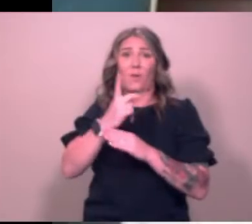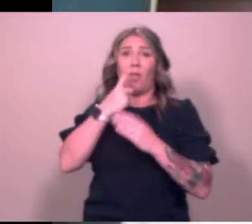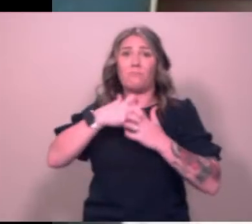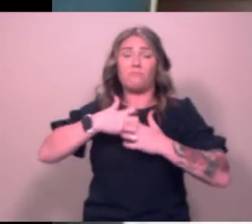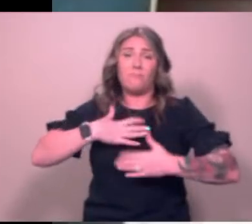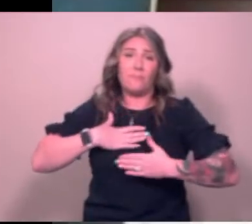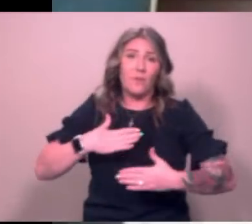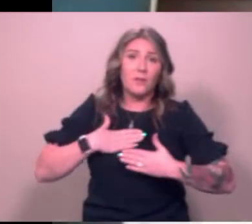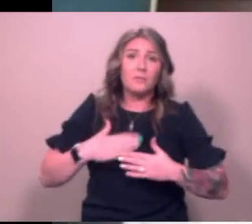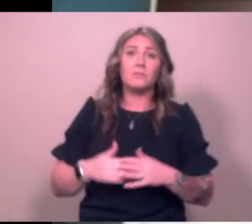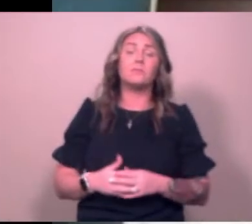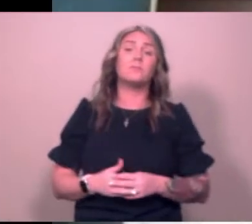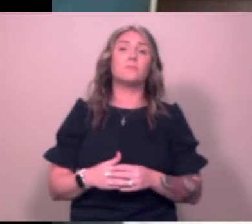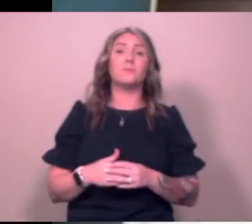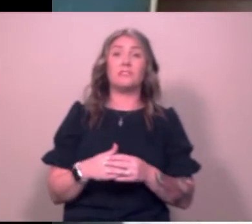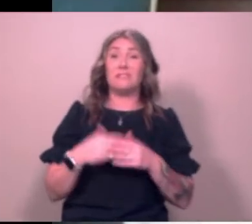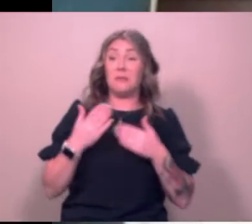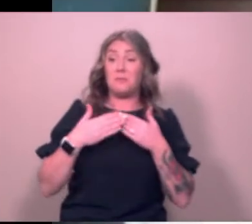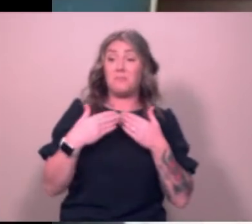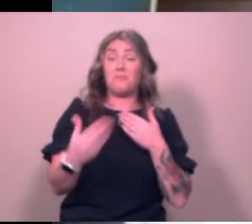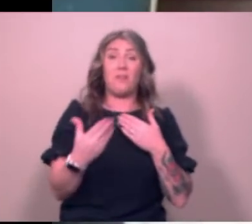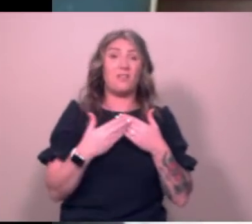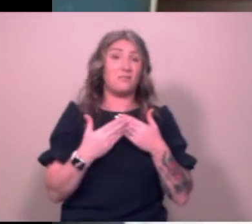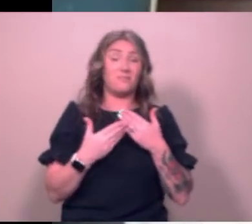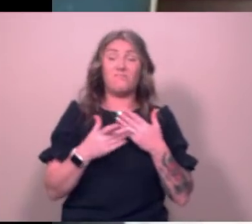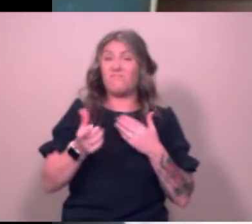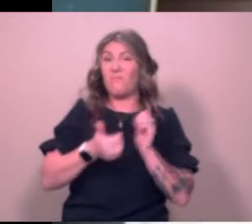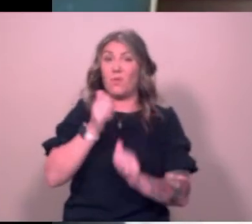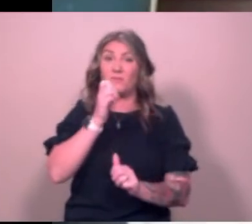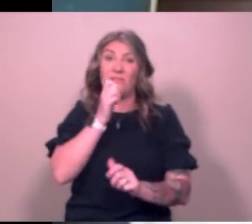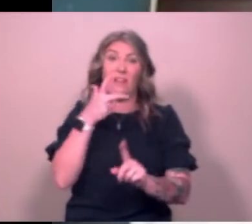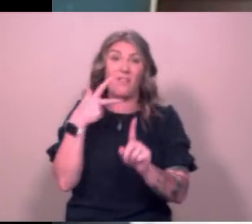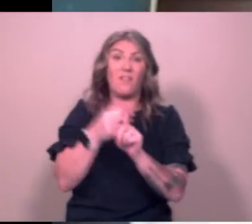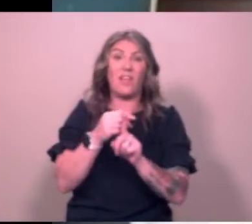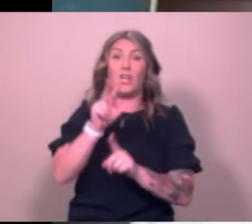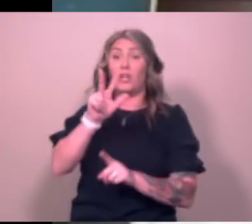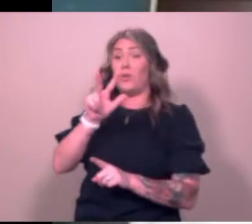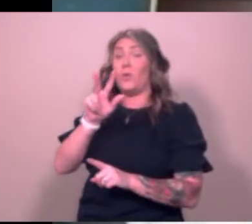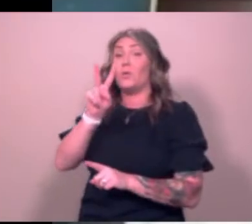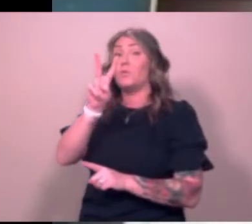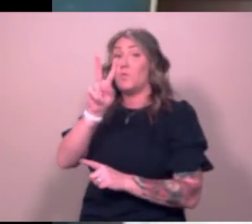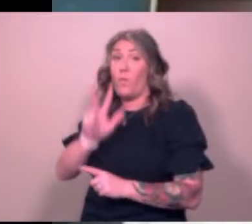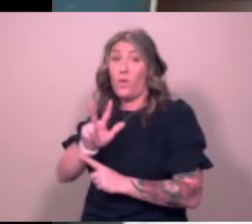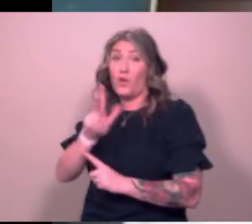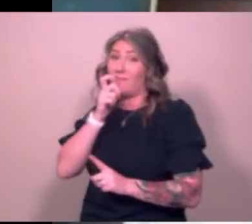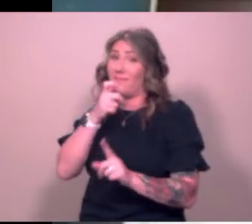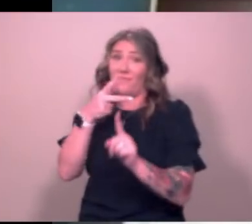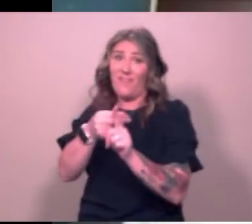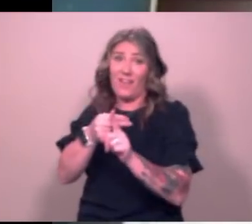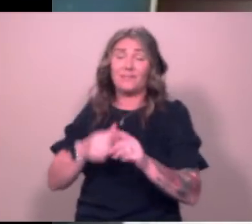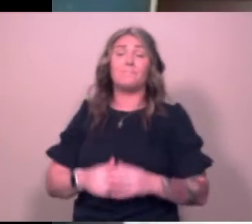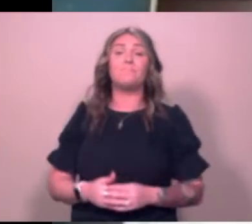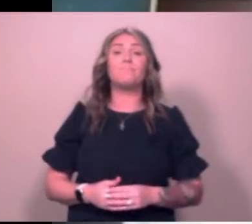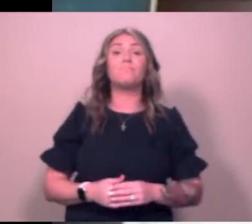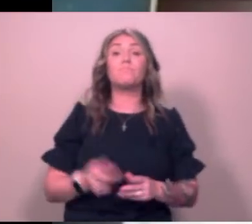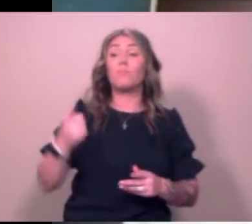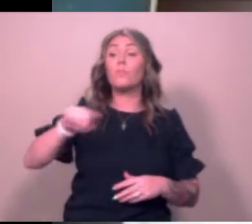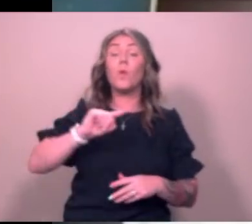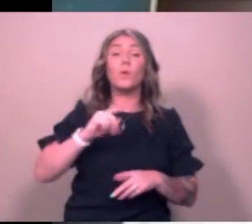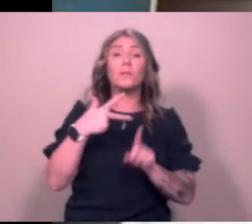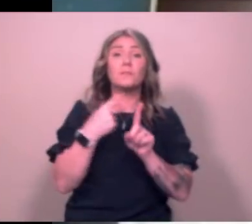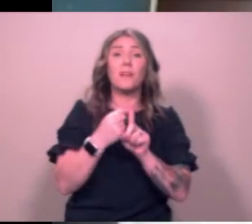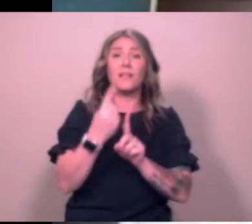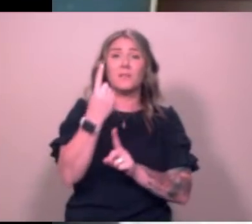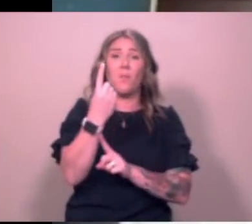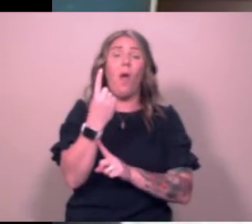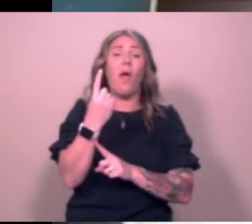and vast majority are unvaccinated, nearly 2/3 unvaccinated. And of those who are vaccinated, only 1